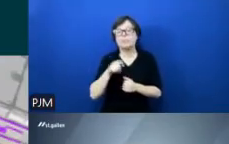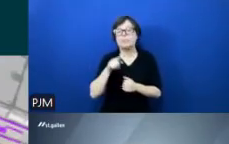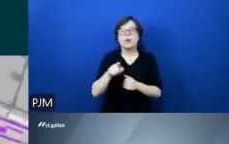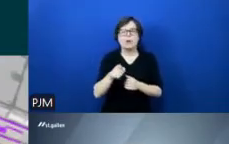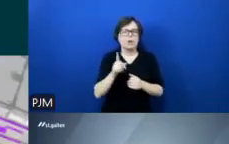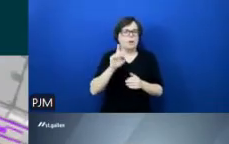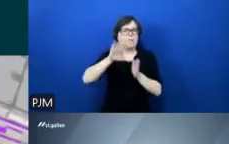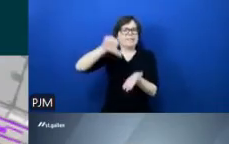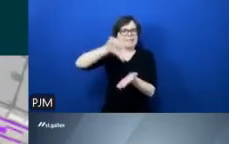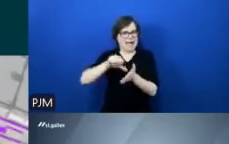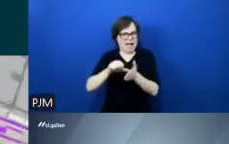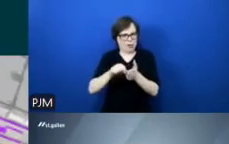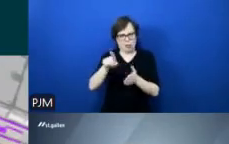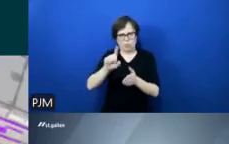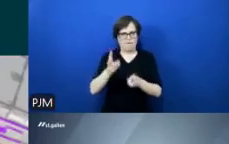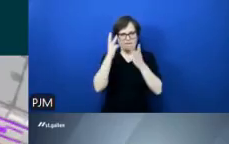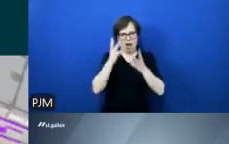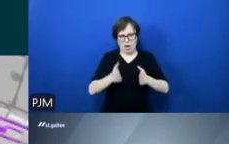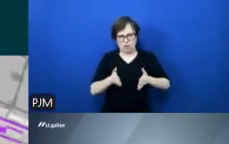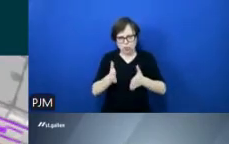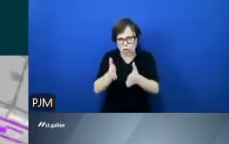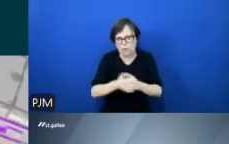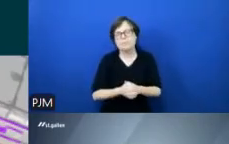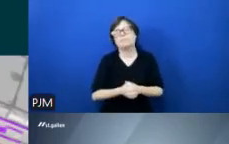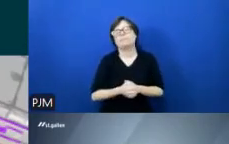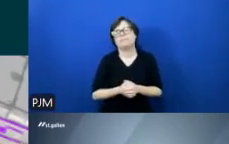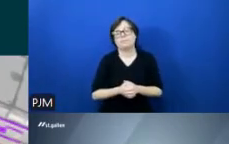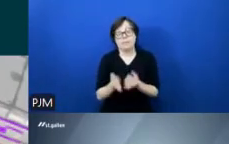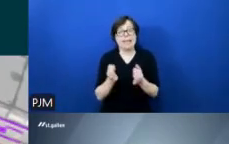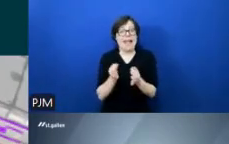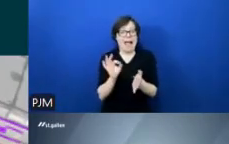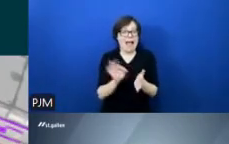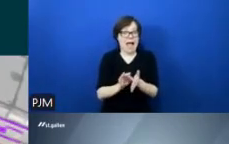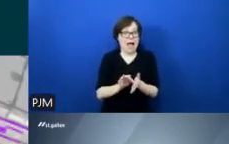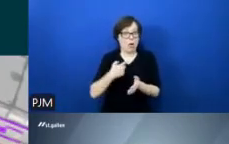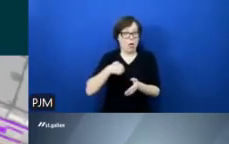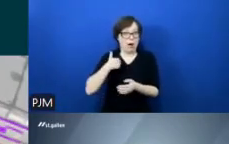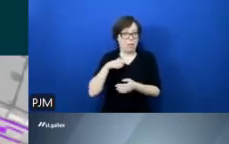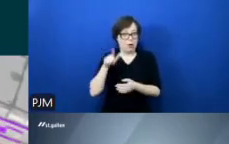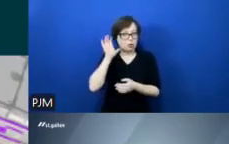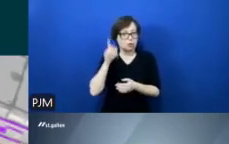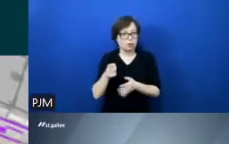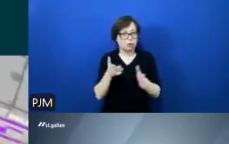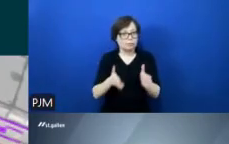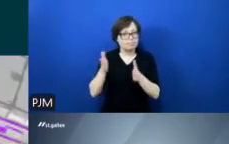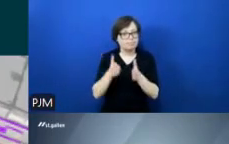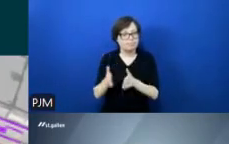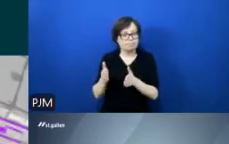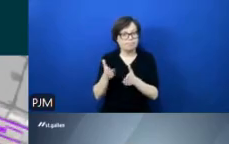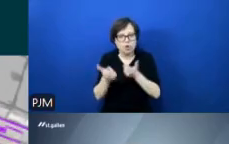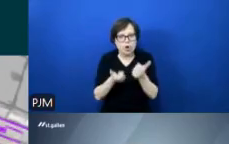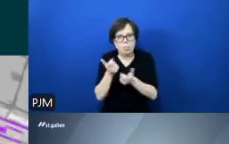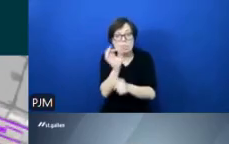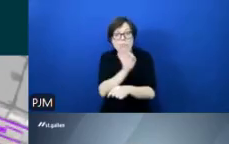is centrally located. It's a very important act of communication. Currently, we process